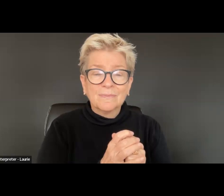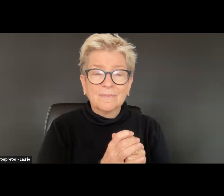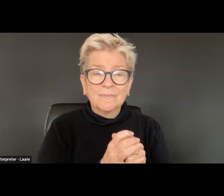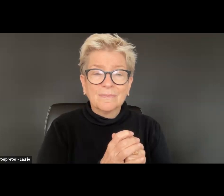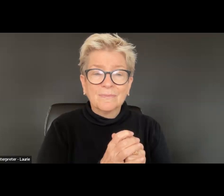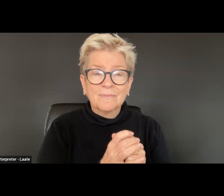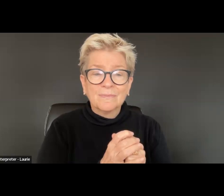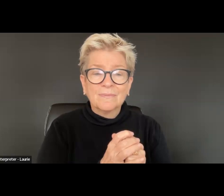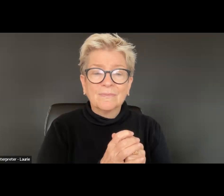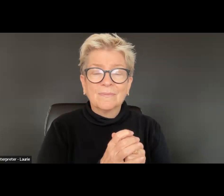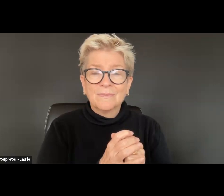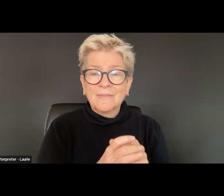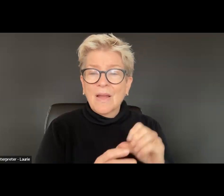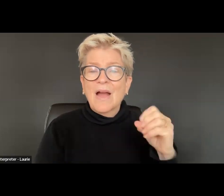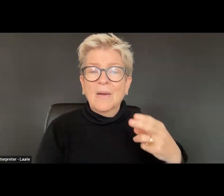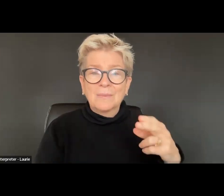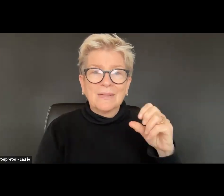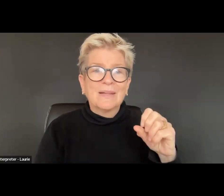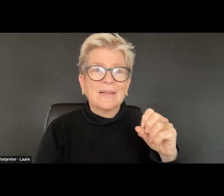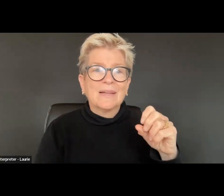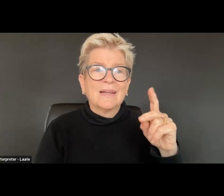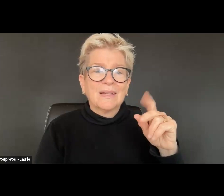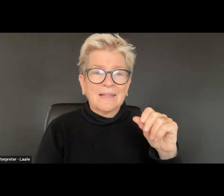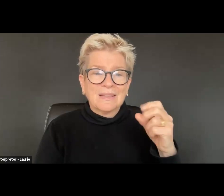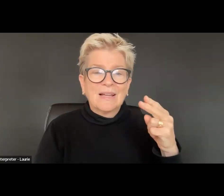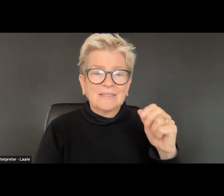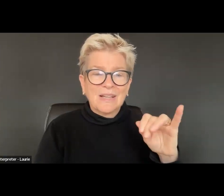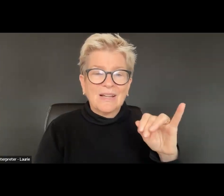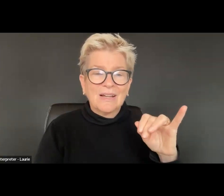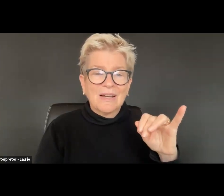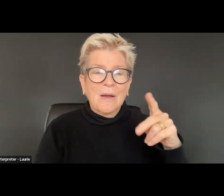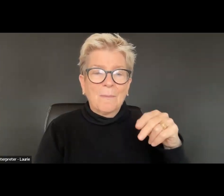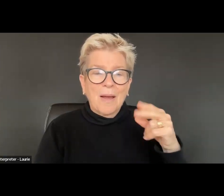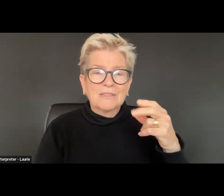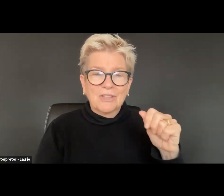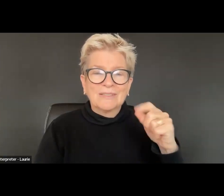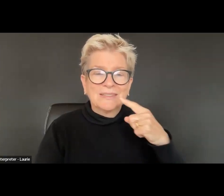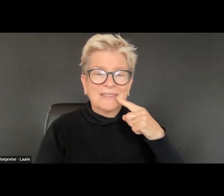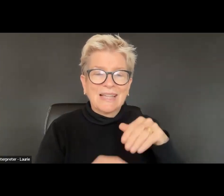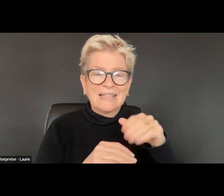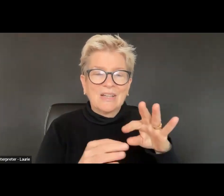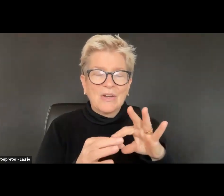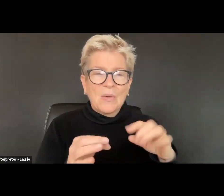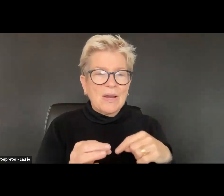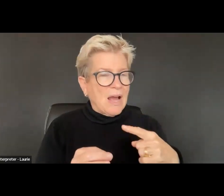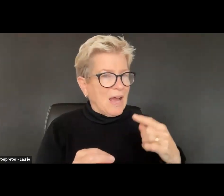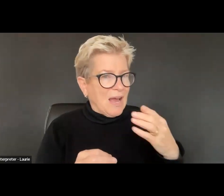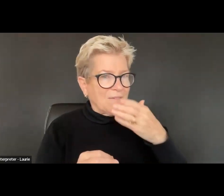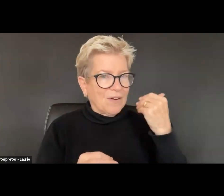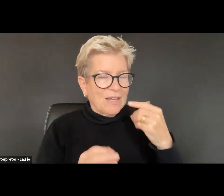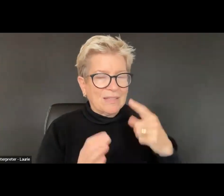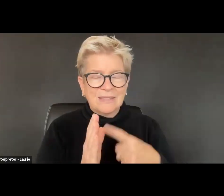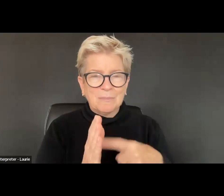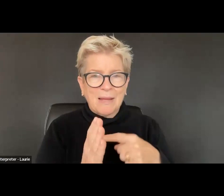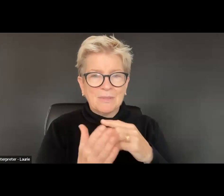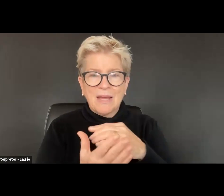Oh, yep. Bipasha also sent a note in solidarity. I forget sometimes mid-sentence what I was